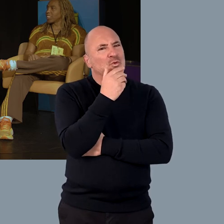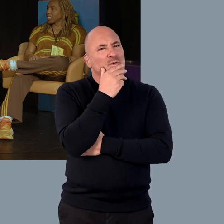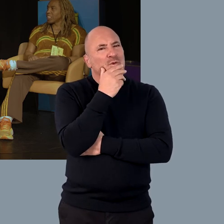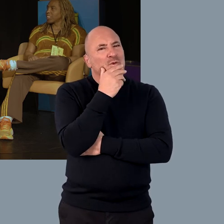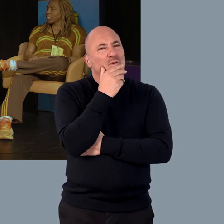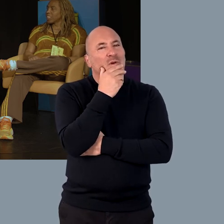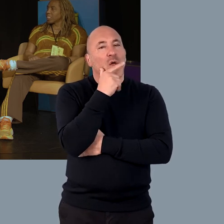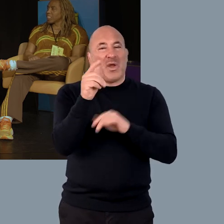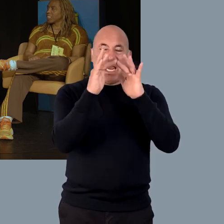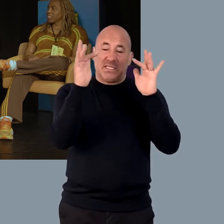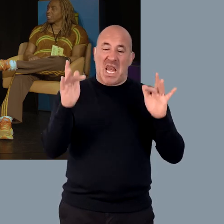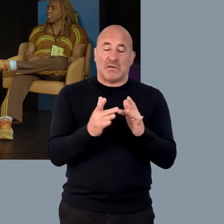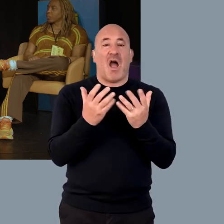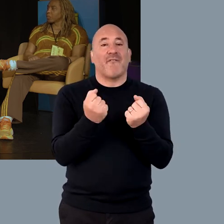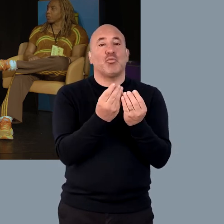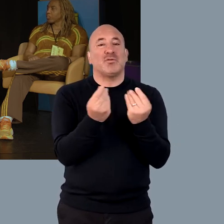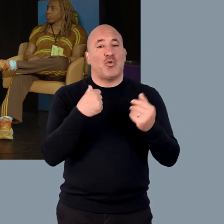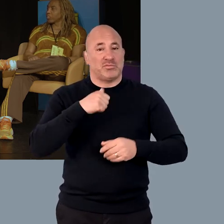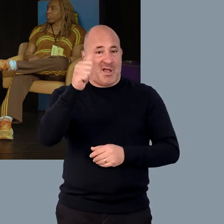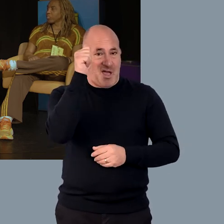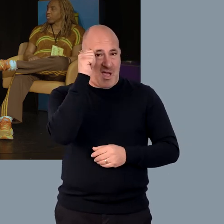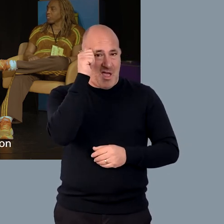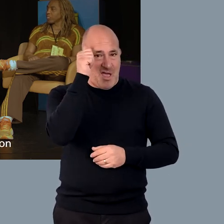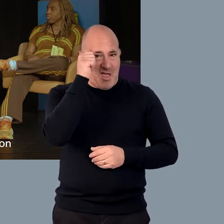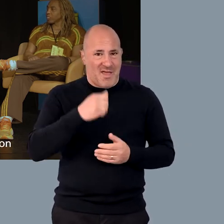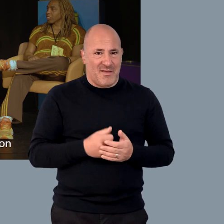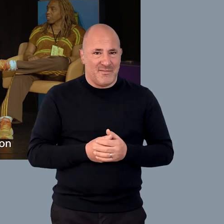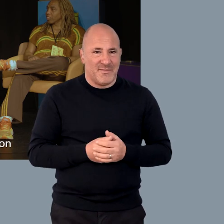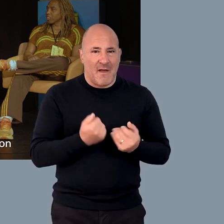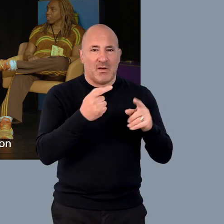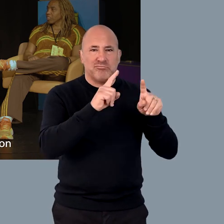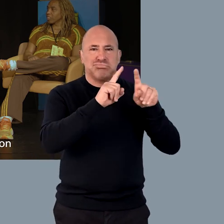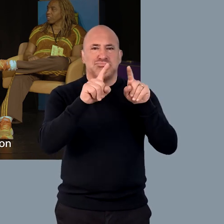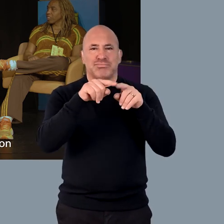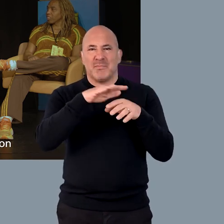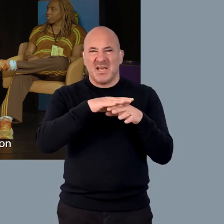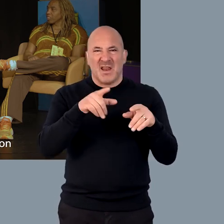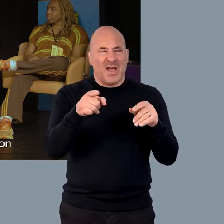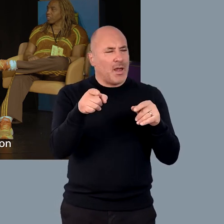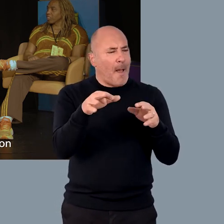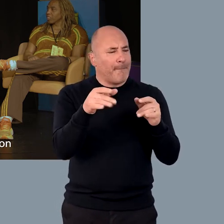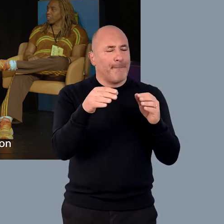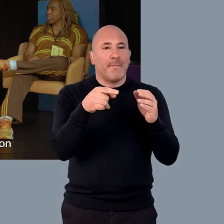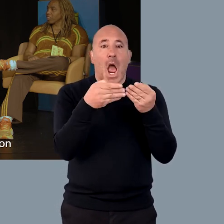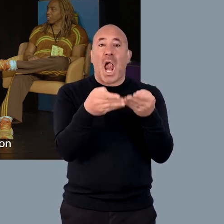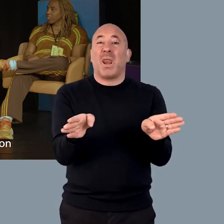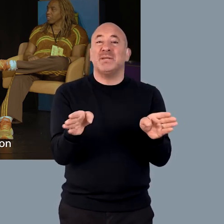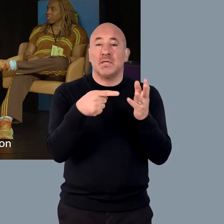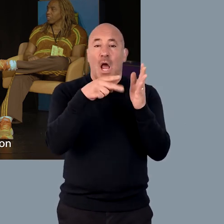i know there are there are um resources on the internet i know there's various places i believe pink